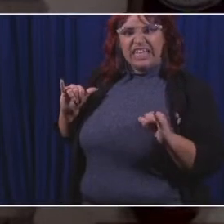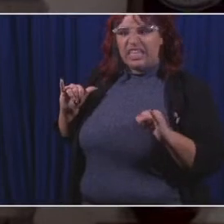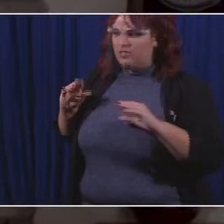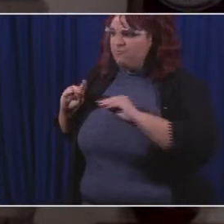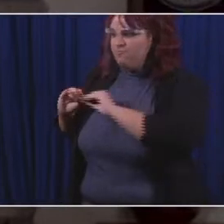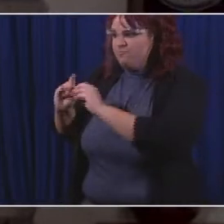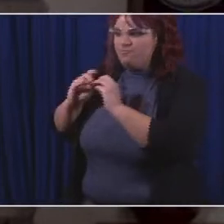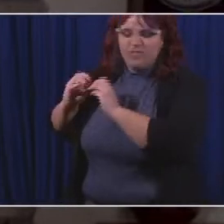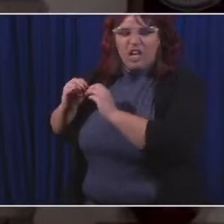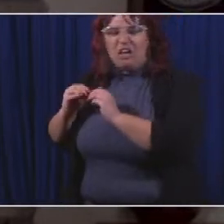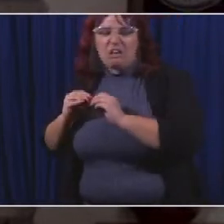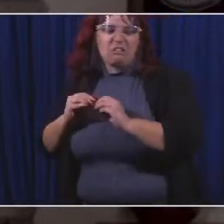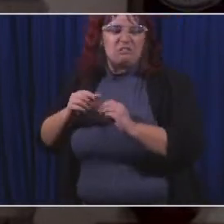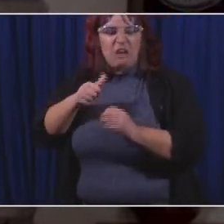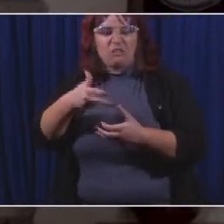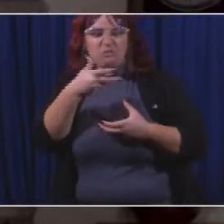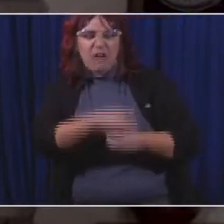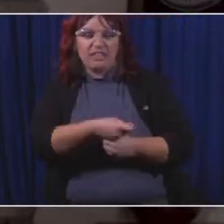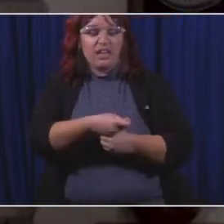time?